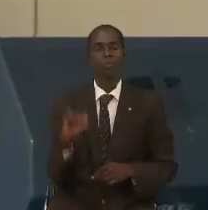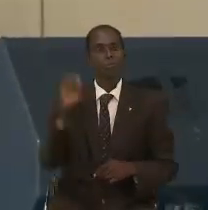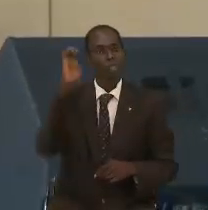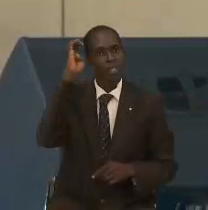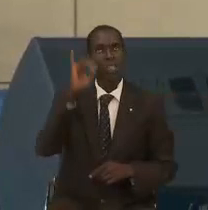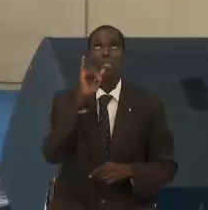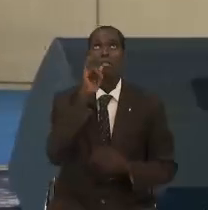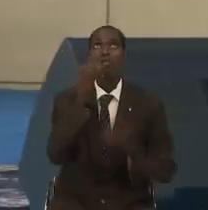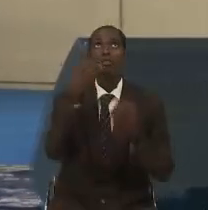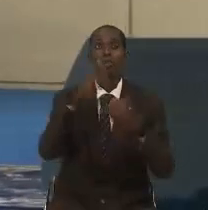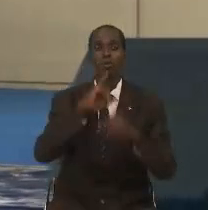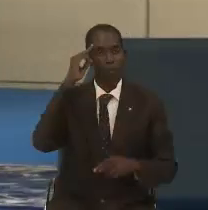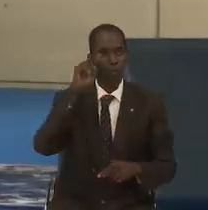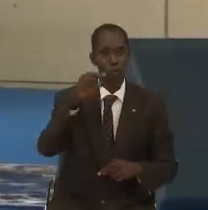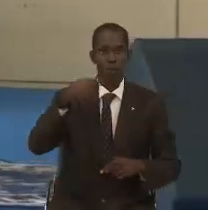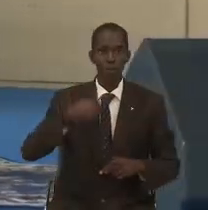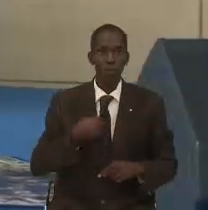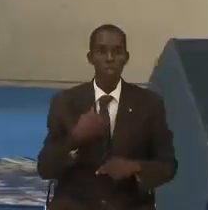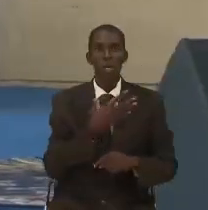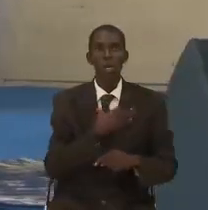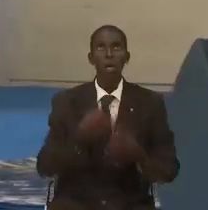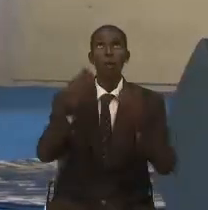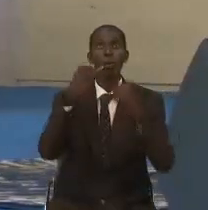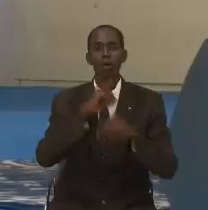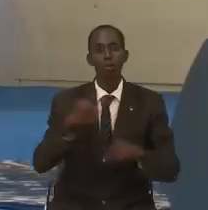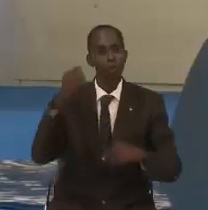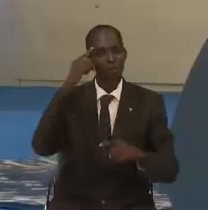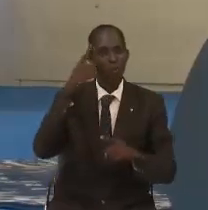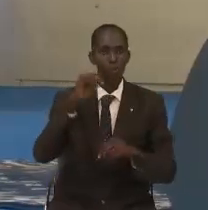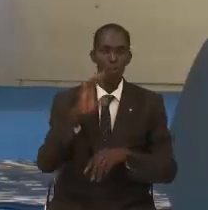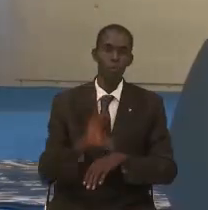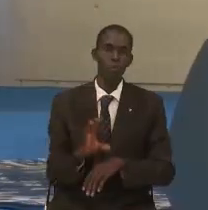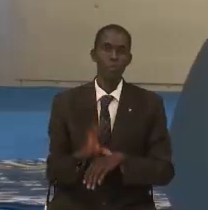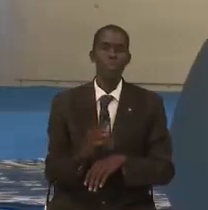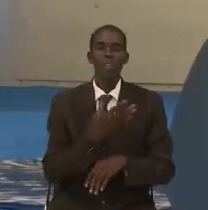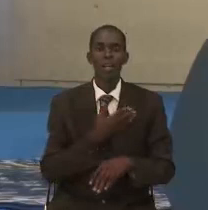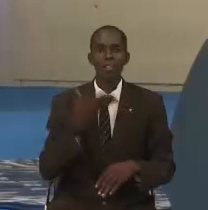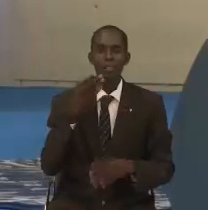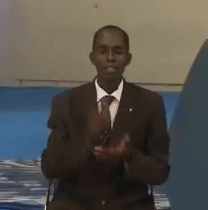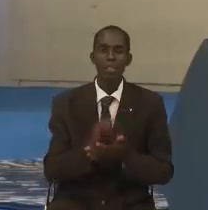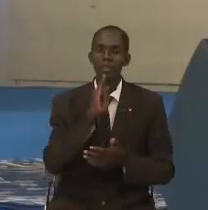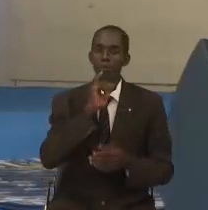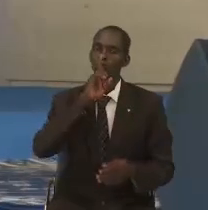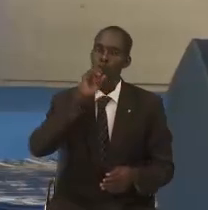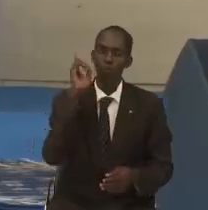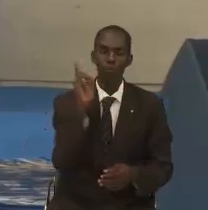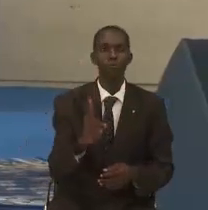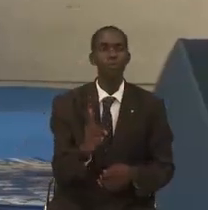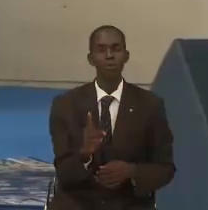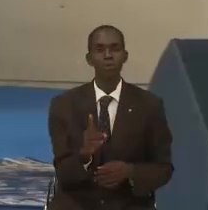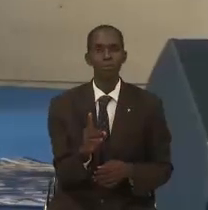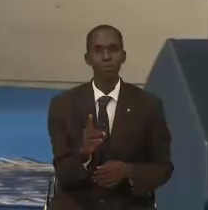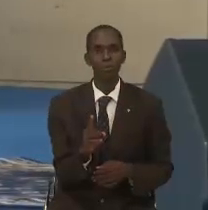you. He's coming for me. And he's coming for the church. And there's a certainty. And there is the surety of